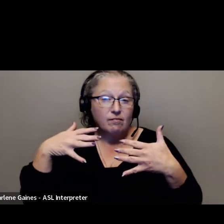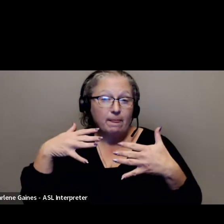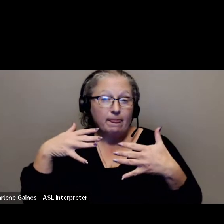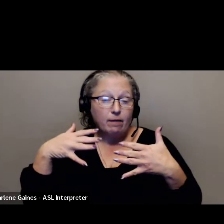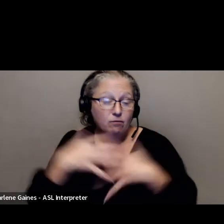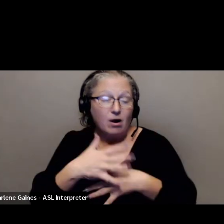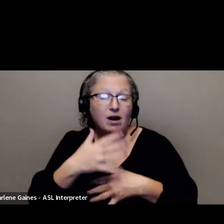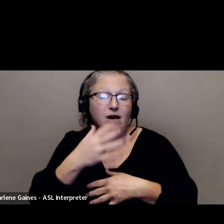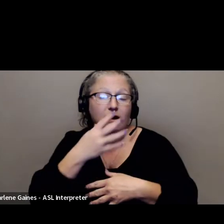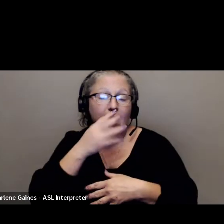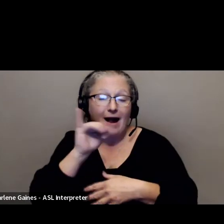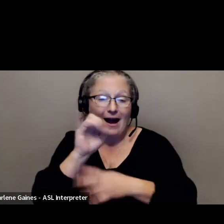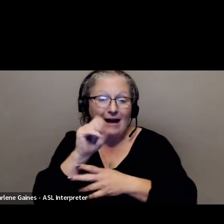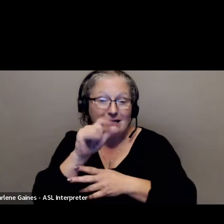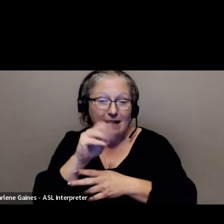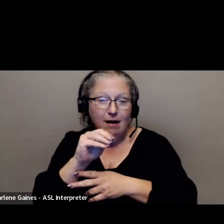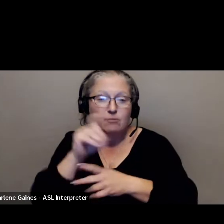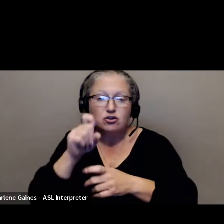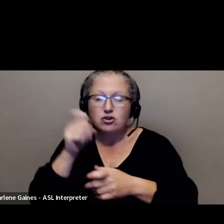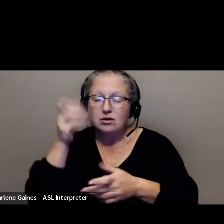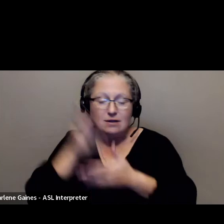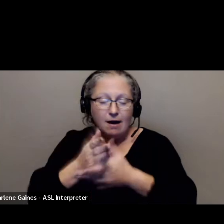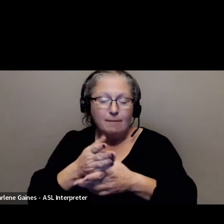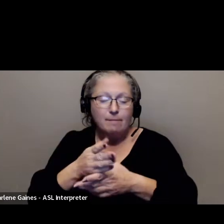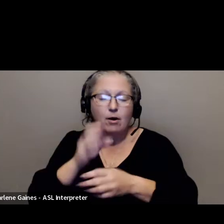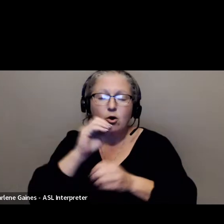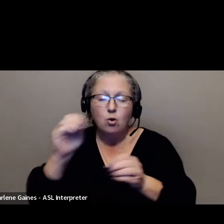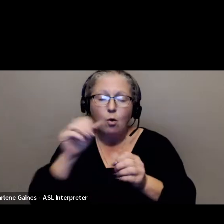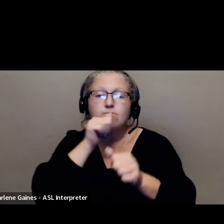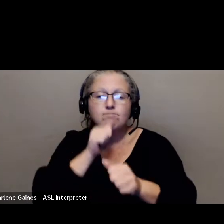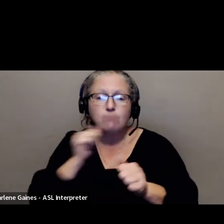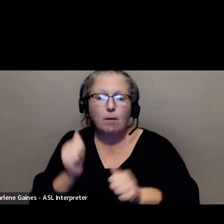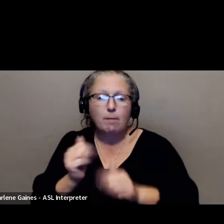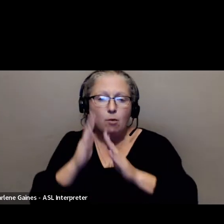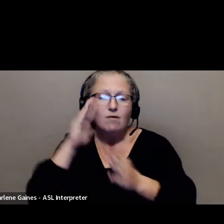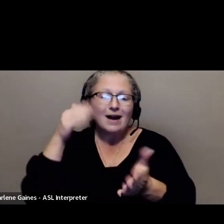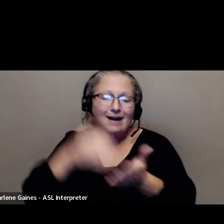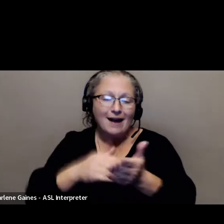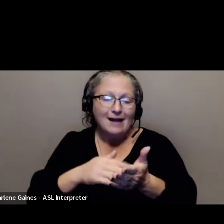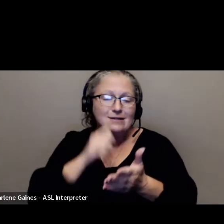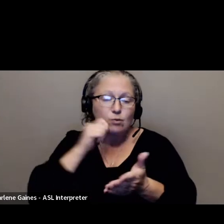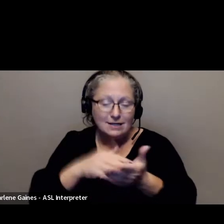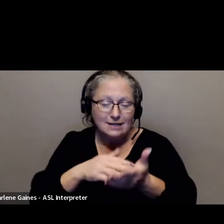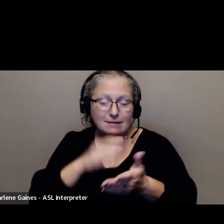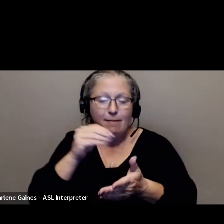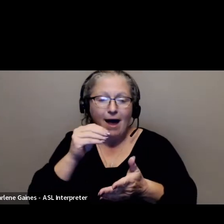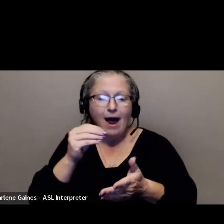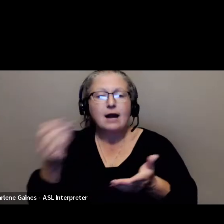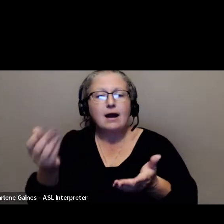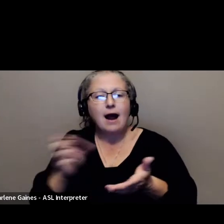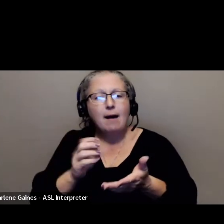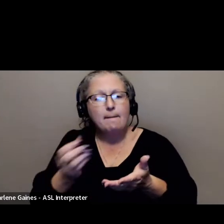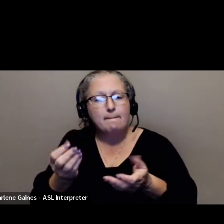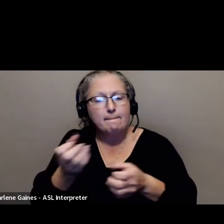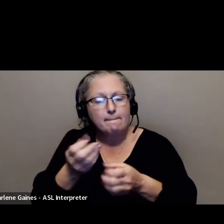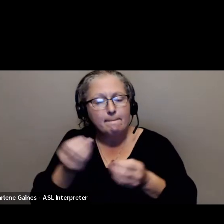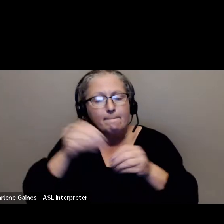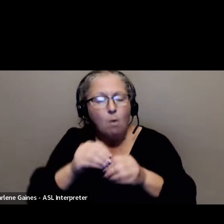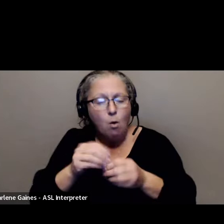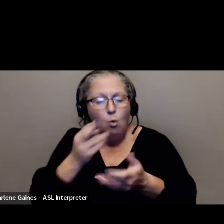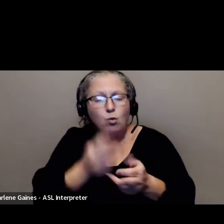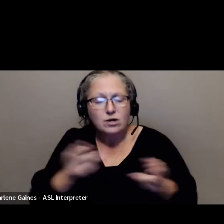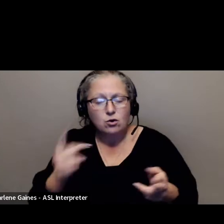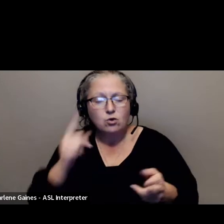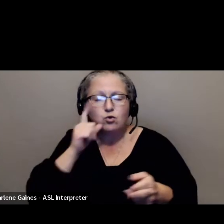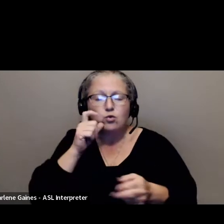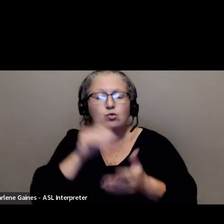I encourage you to adopt a zero-tolerance approach to all forms of racism and to allocate additional resources for students affected by this